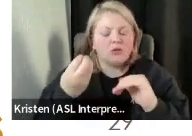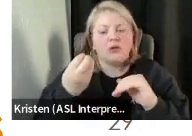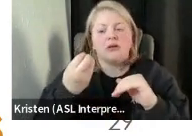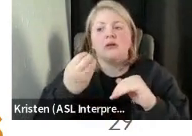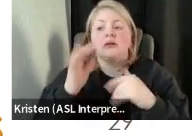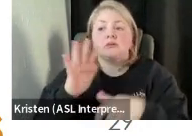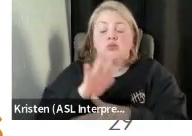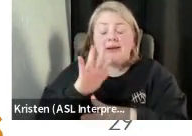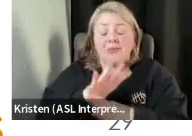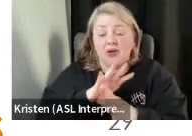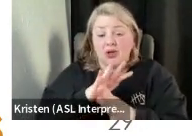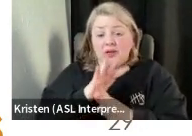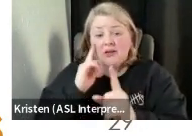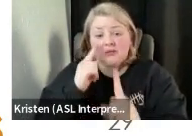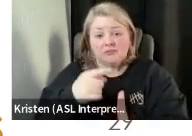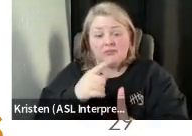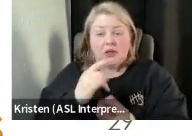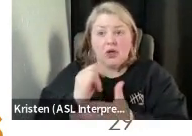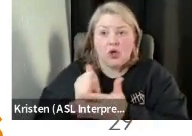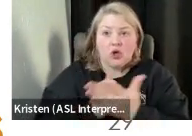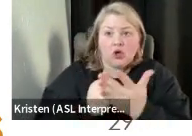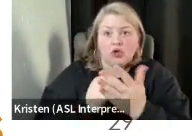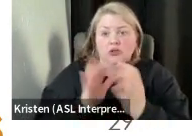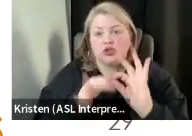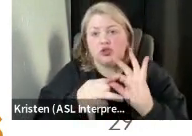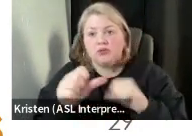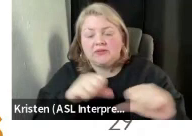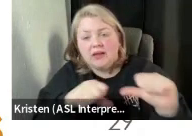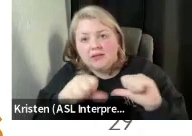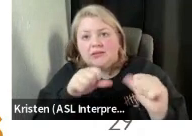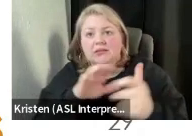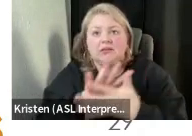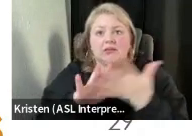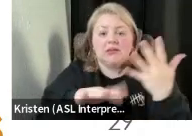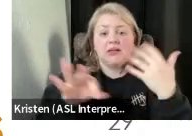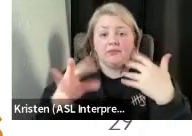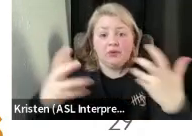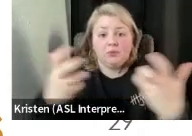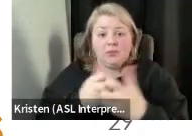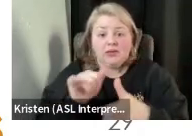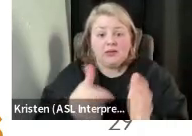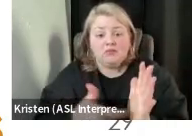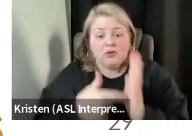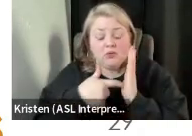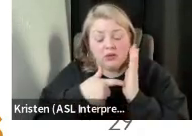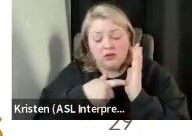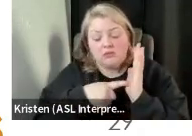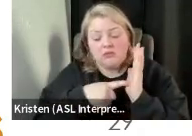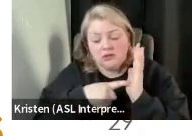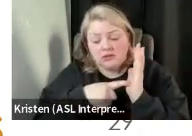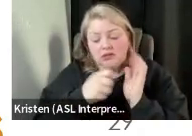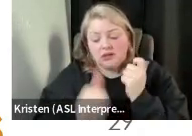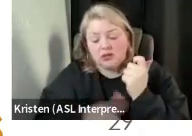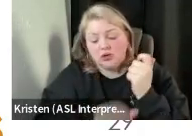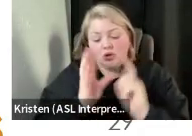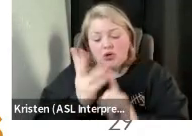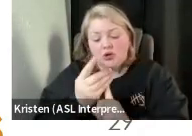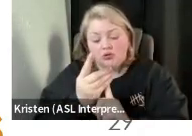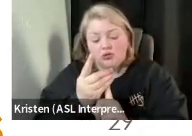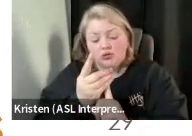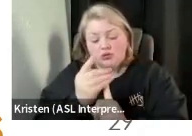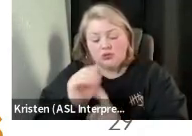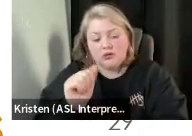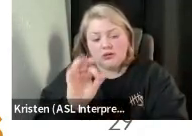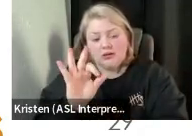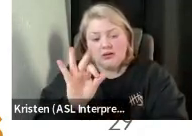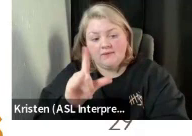or interpretive sciences, and you meet the requirements as defined in the cultural affiliates, you would be able to apply as a